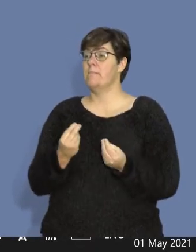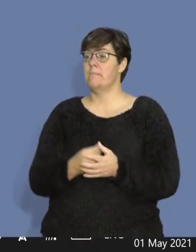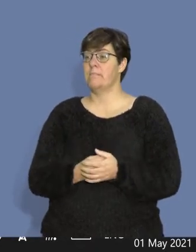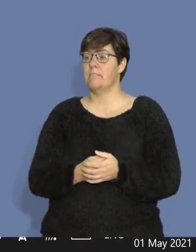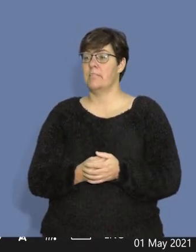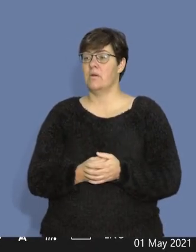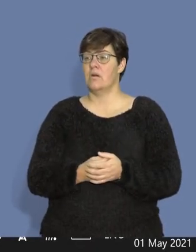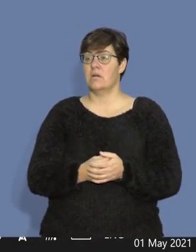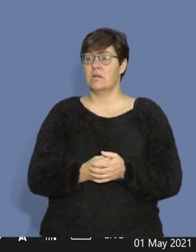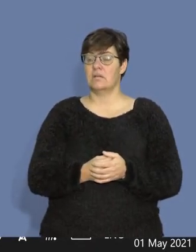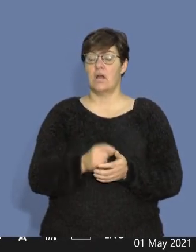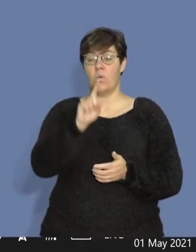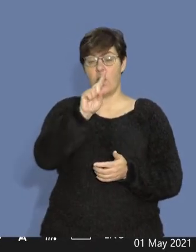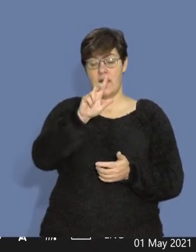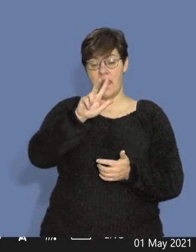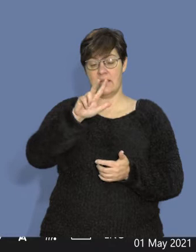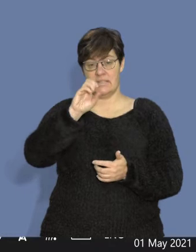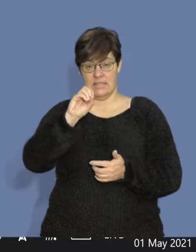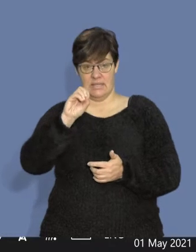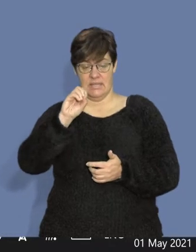my VAT amount, which is